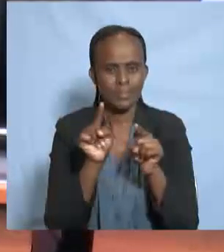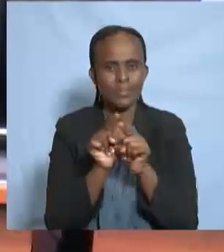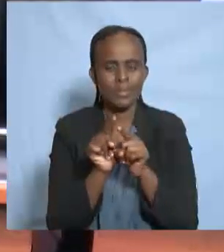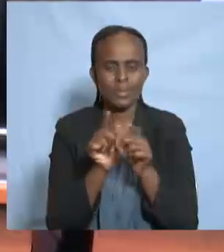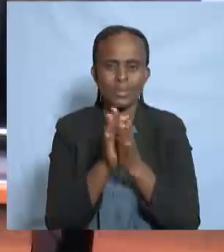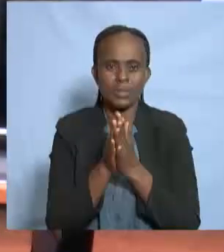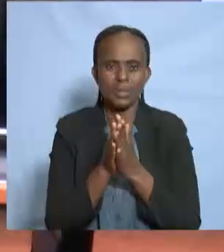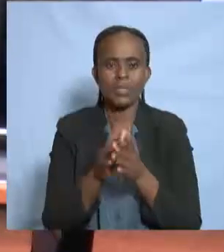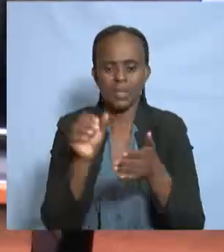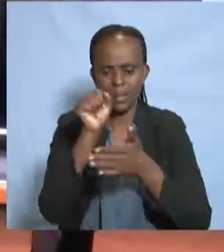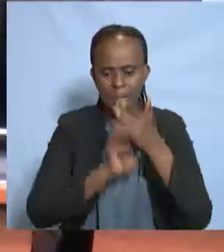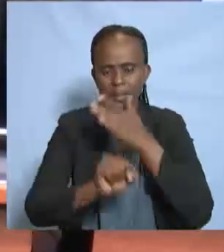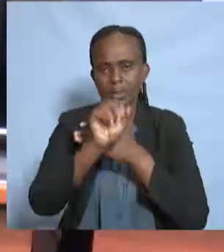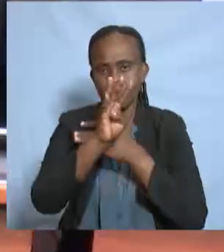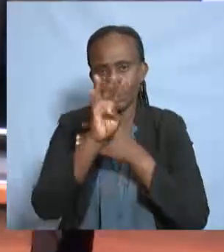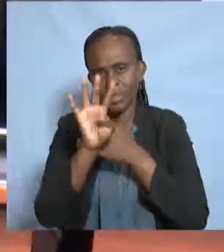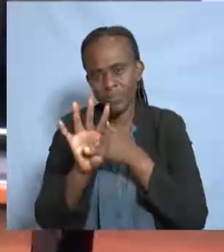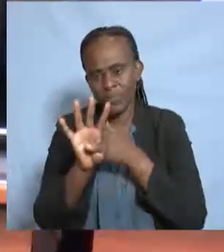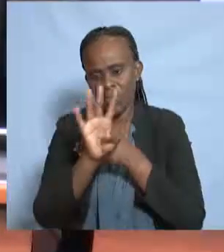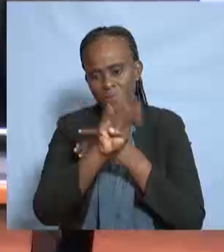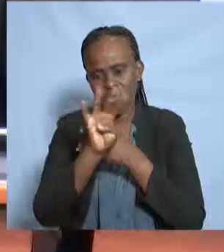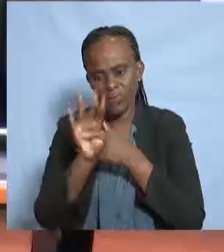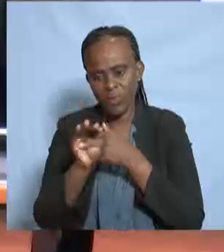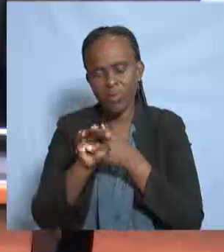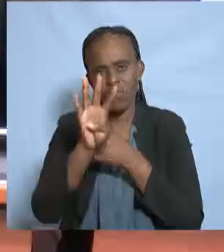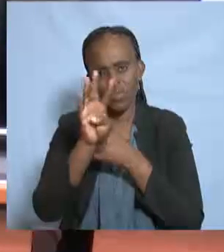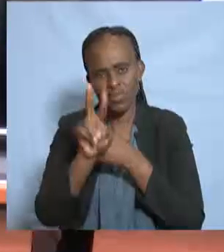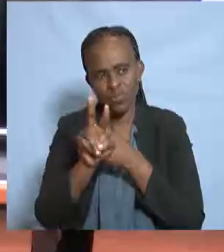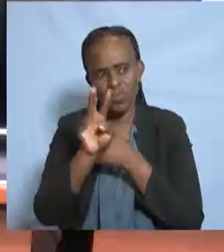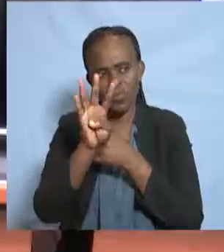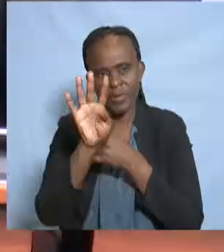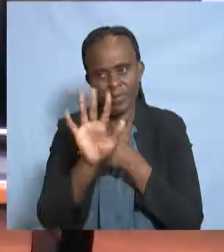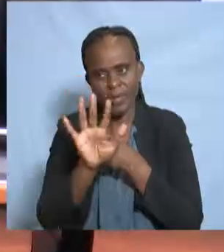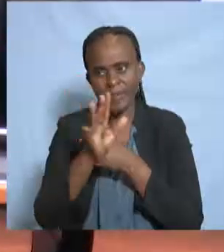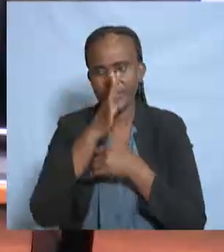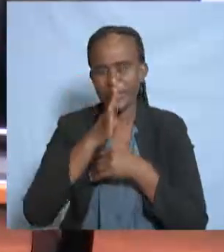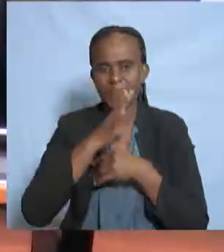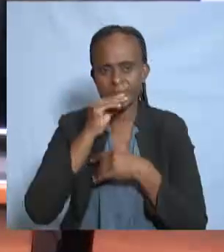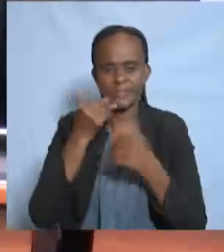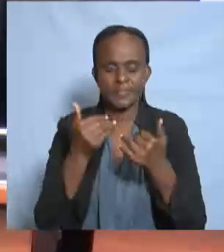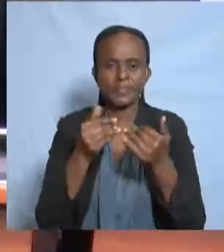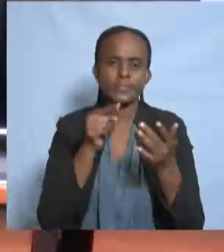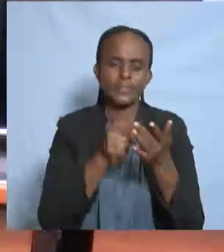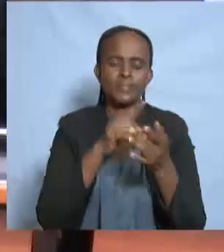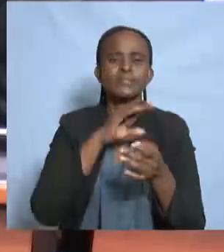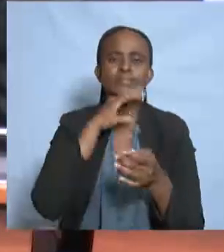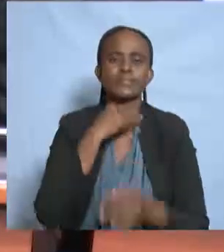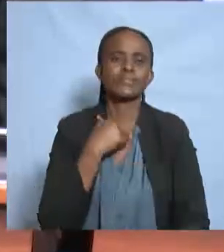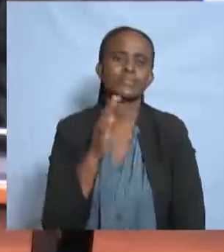Section 44, Section 42, and Section 45. Madam Speaker, the provisions are